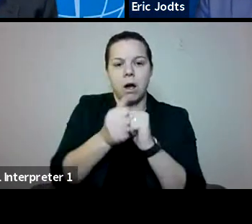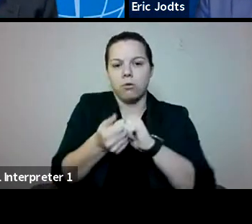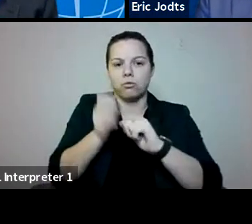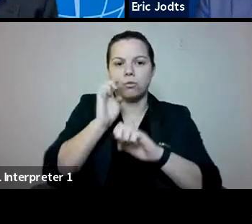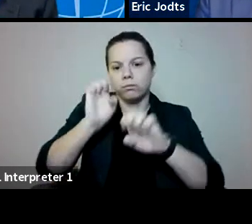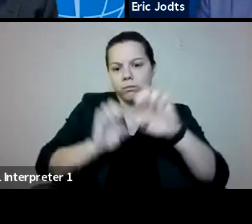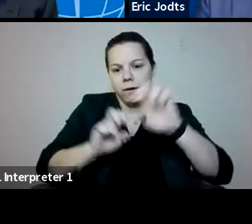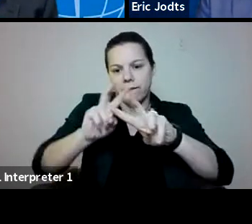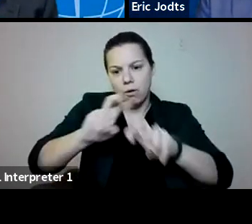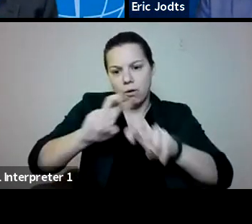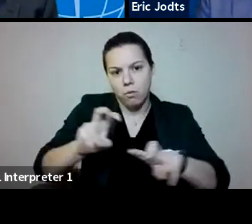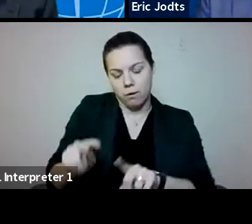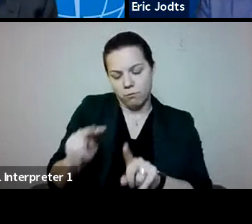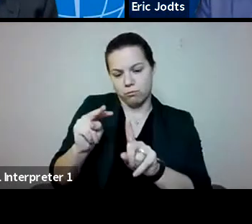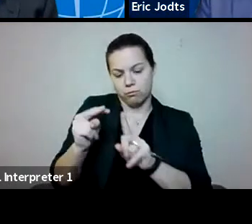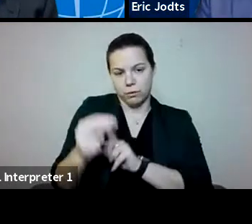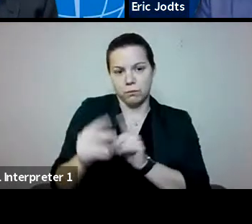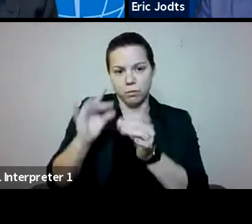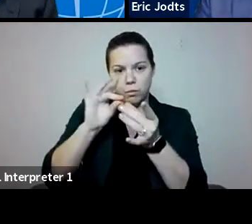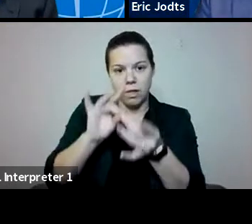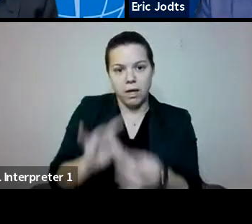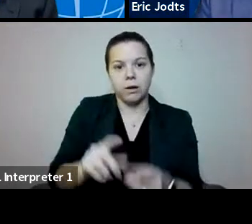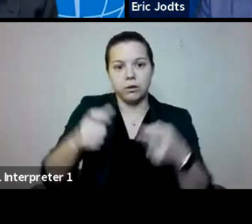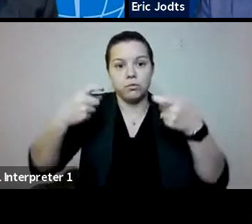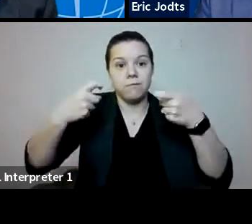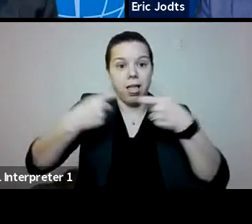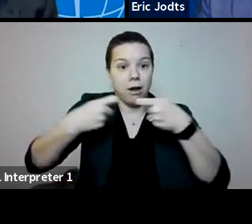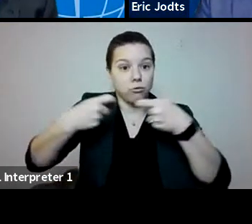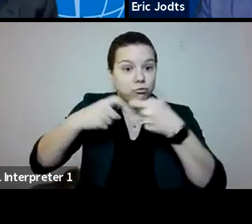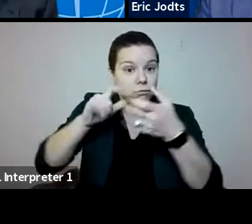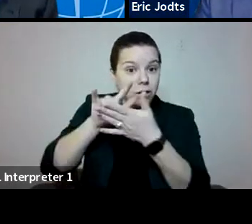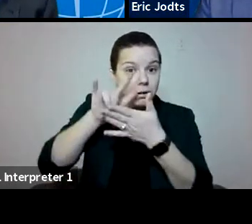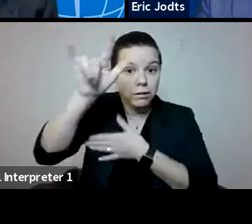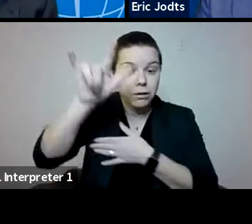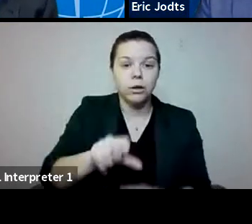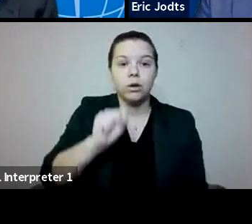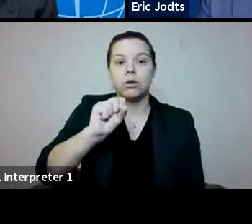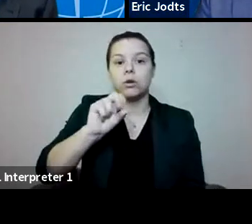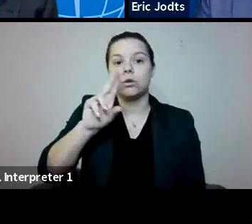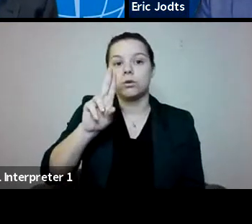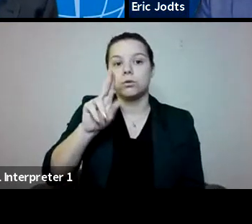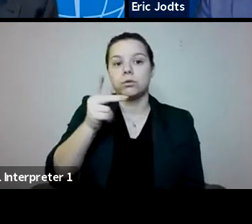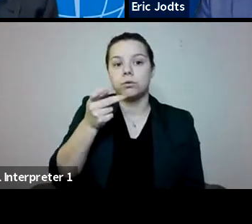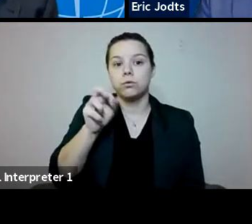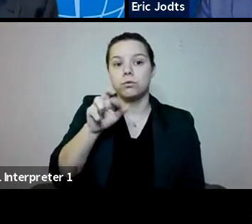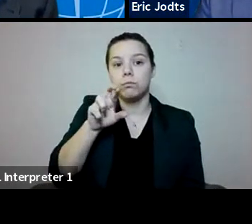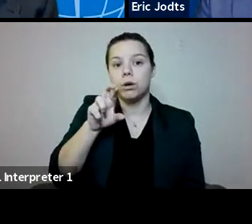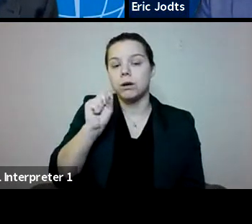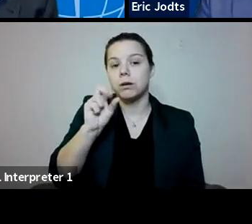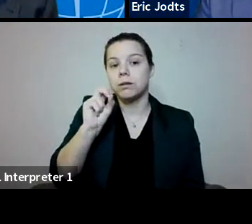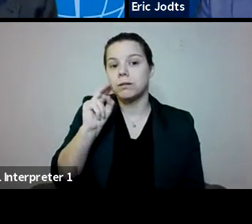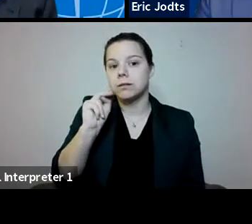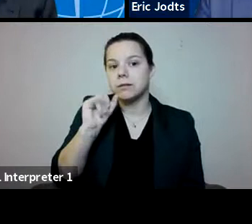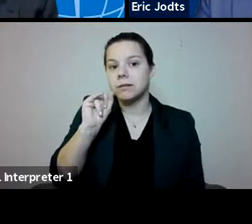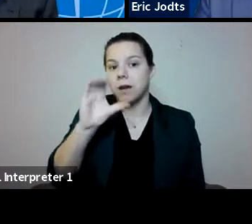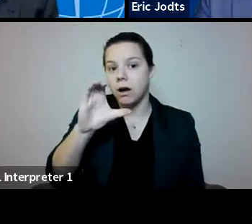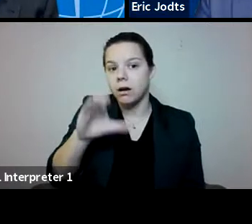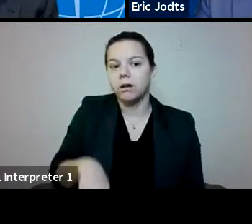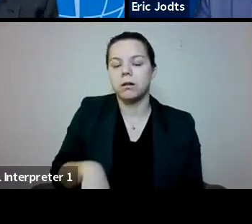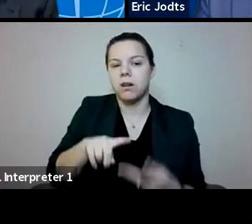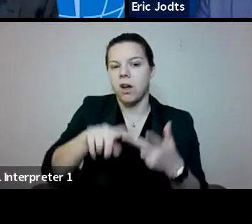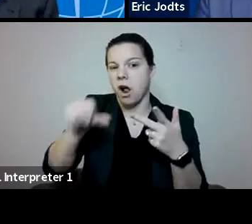evaluate perceptions around electric aircraft, supersonic aircraft, and other new